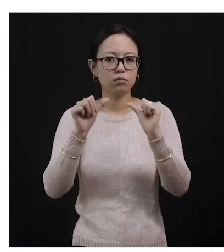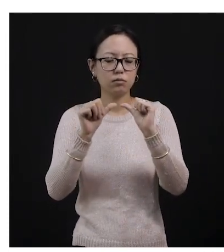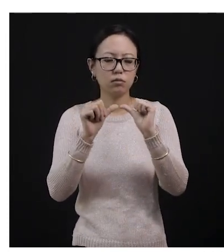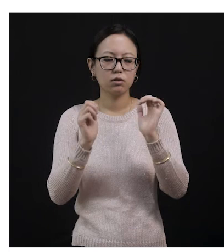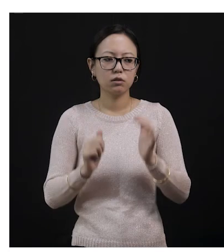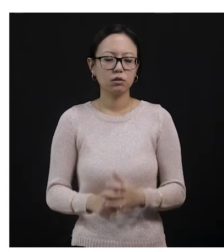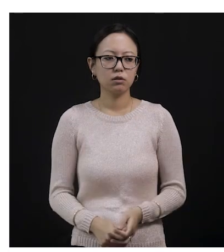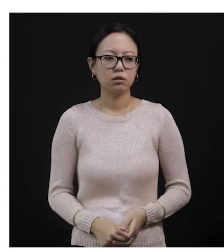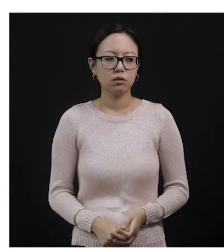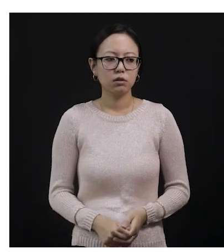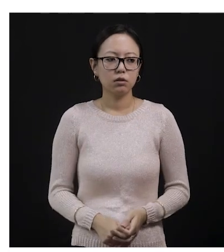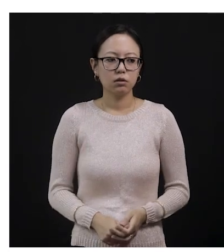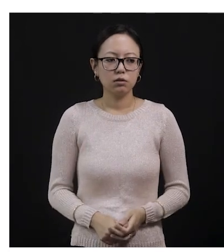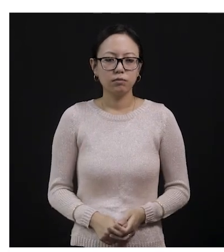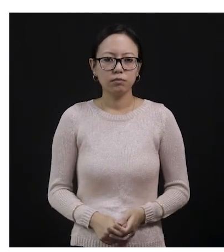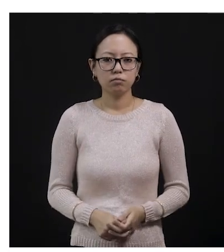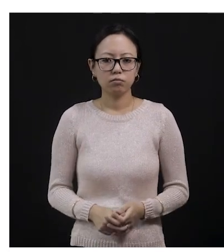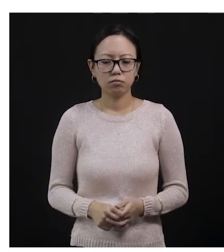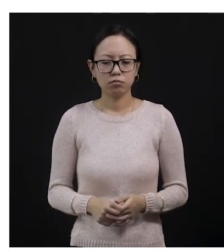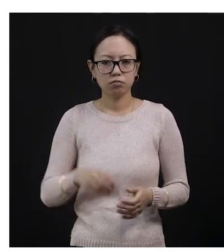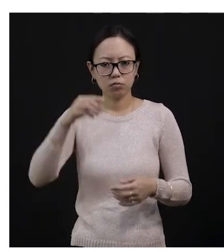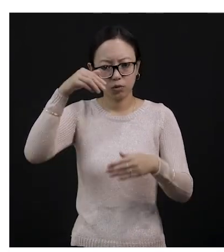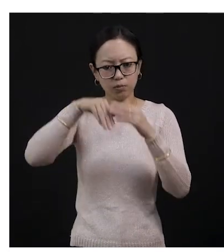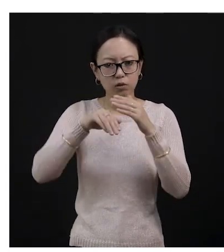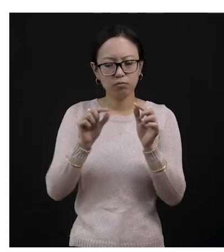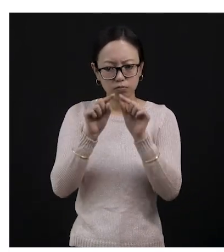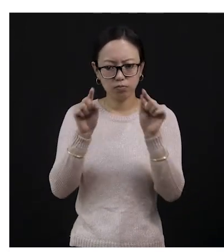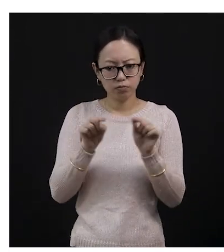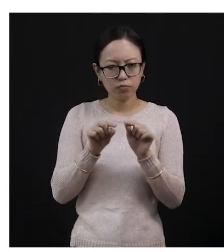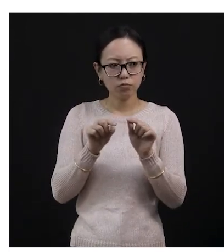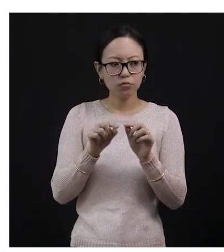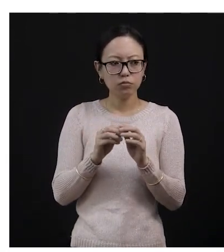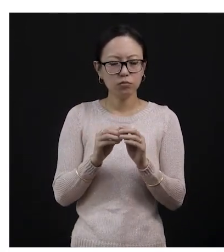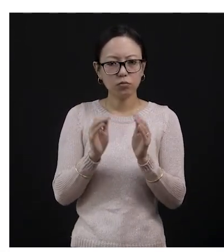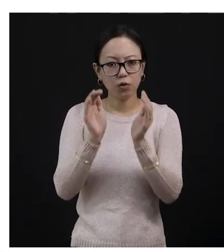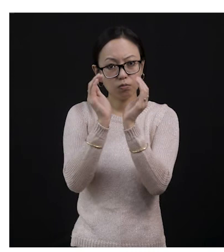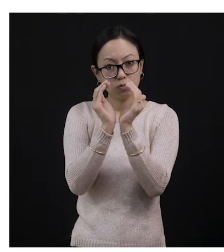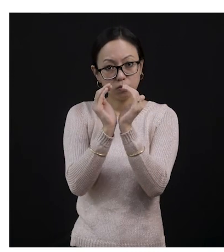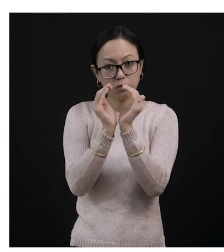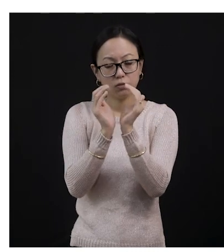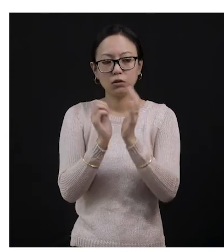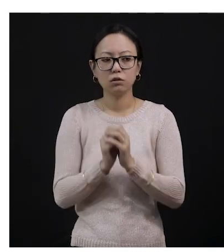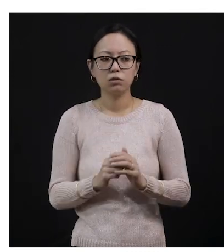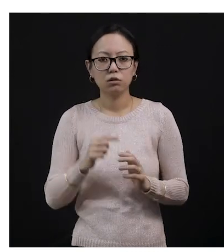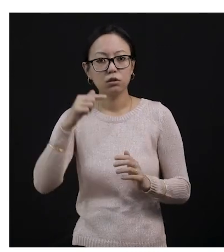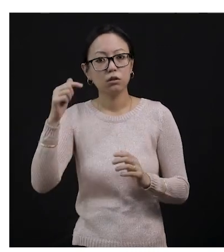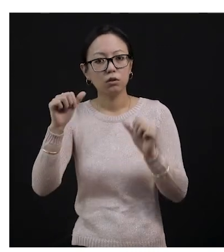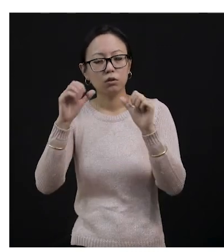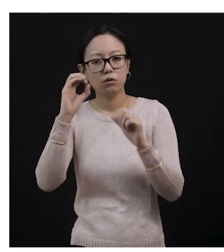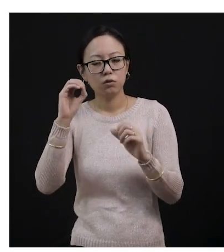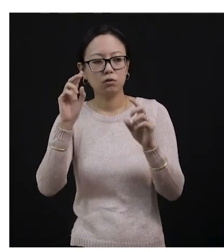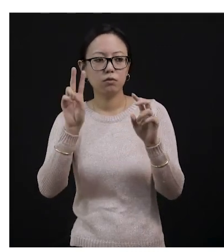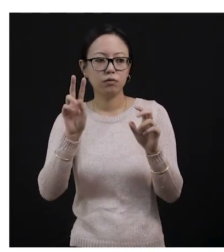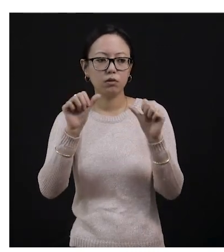the stigma. Then we have the ovary. Okay, here the big round part is known as the ovary.